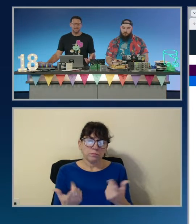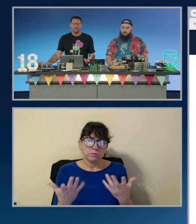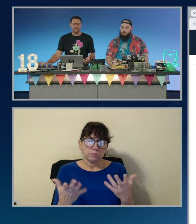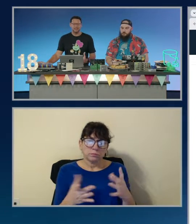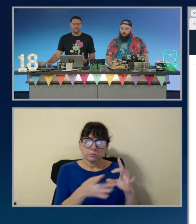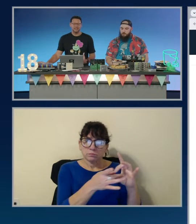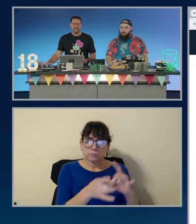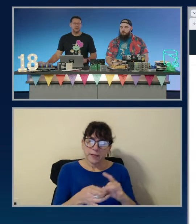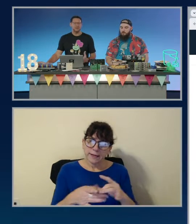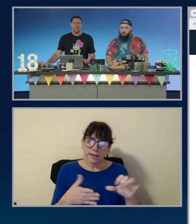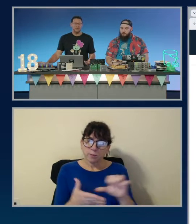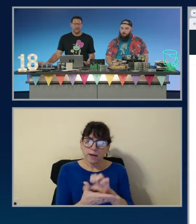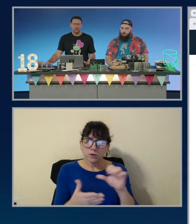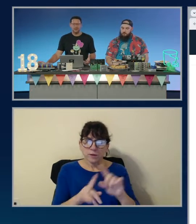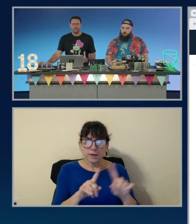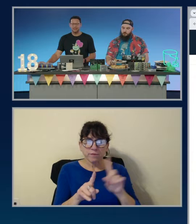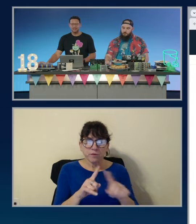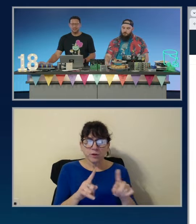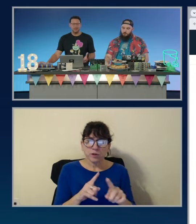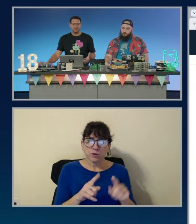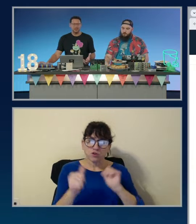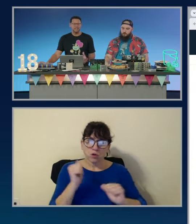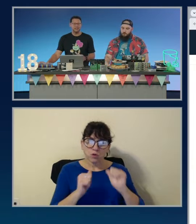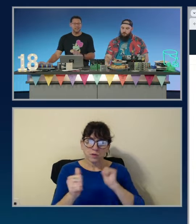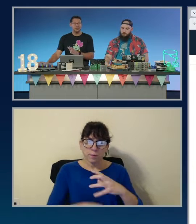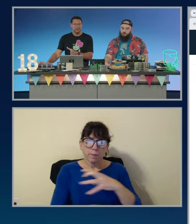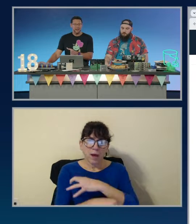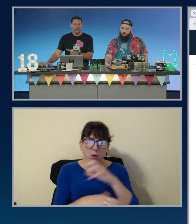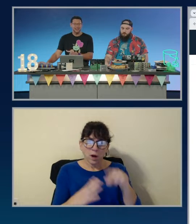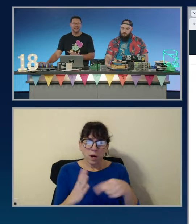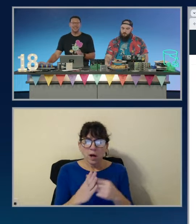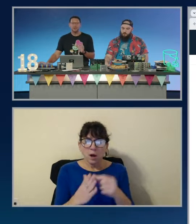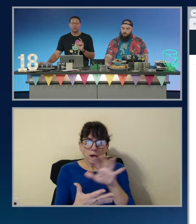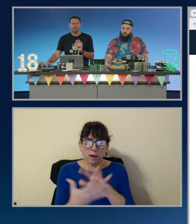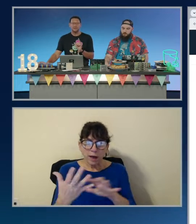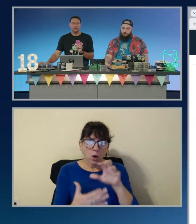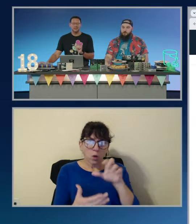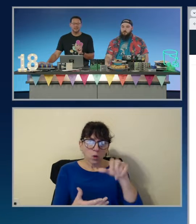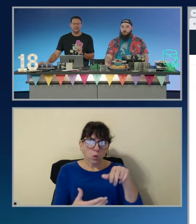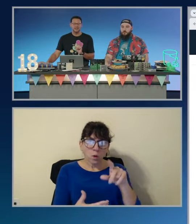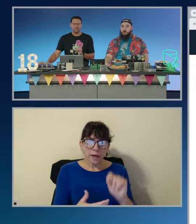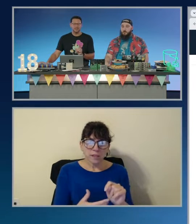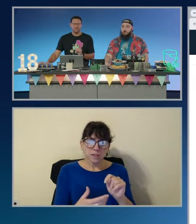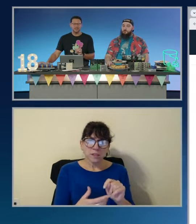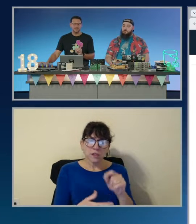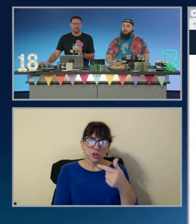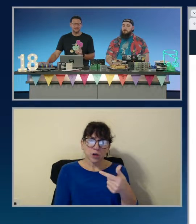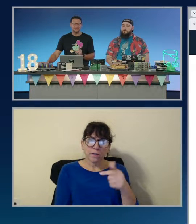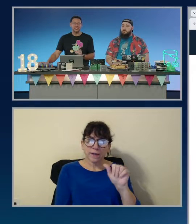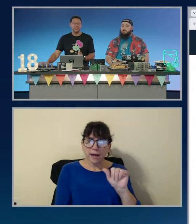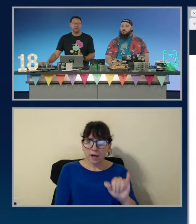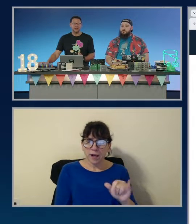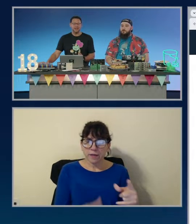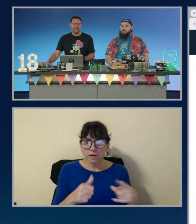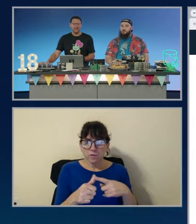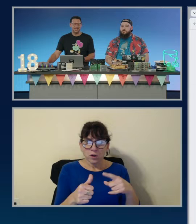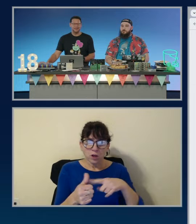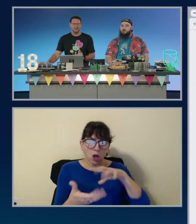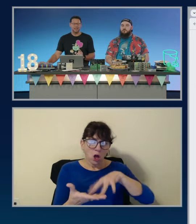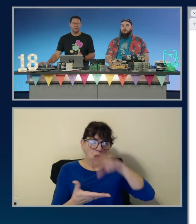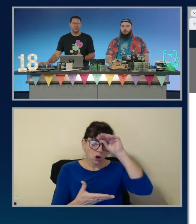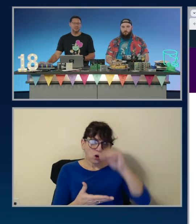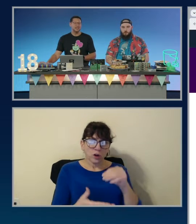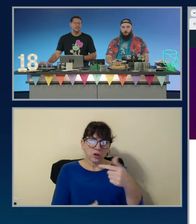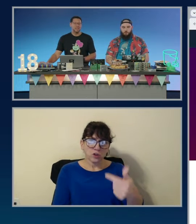different shows, there's AWS Power Hour, there's Cloud Quest, Generative AI, but we're gonna focus on this first one that says Learn Generative AI